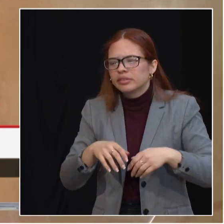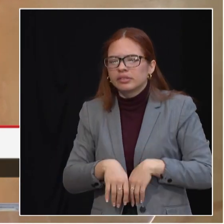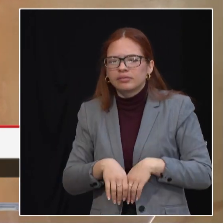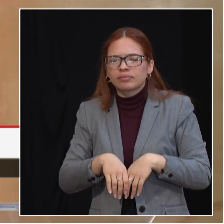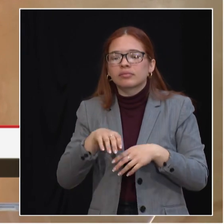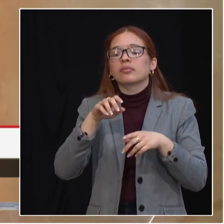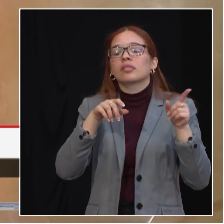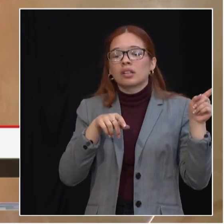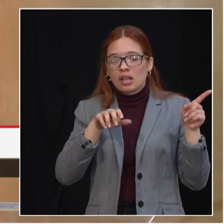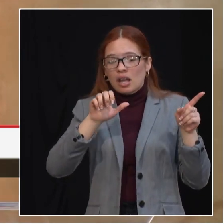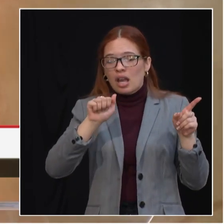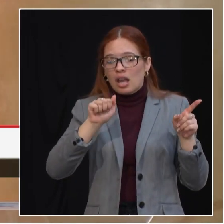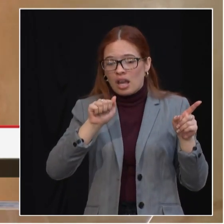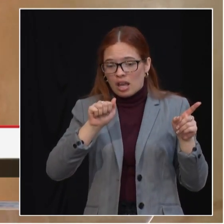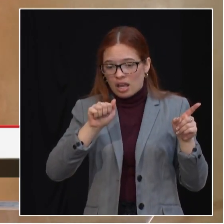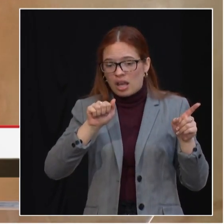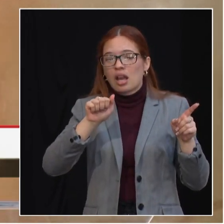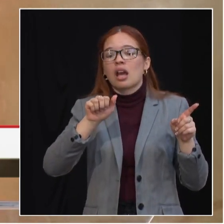Office of Planning.